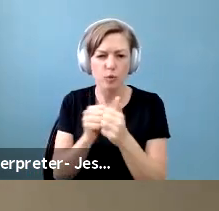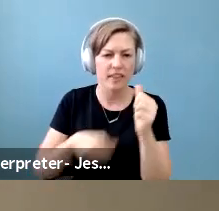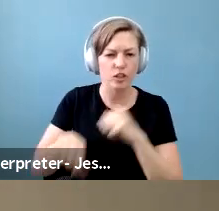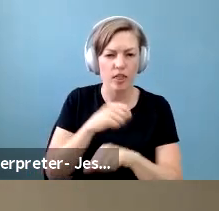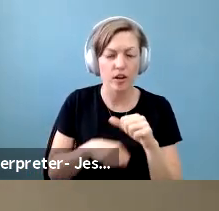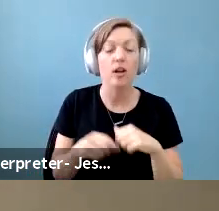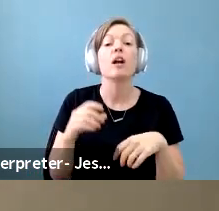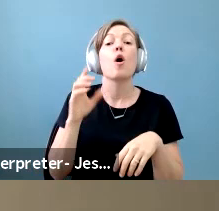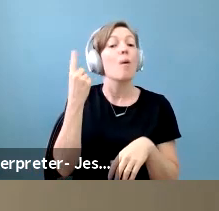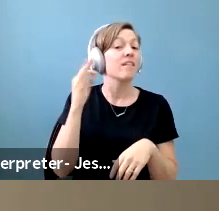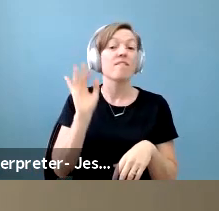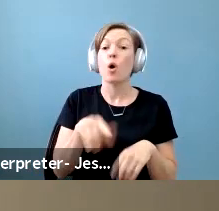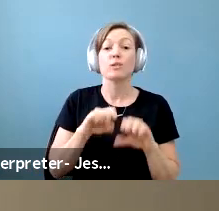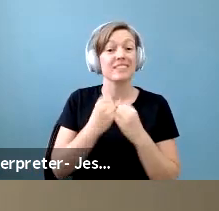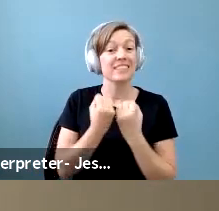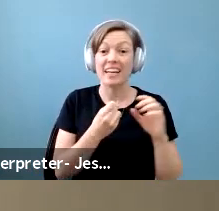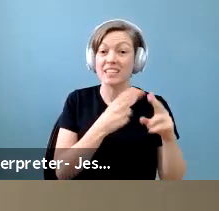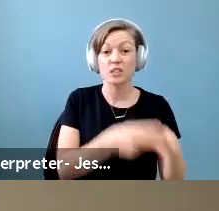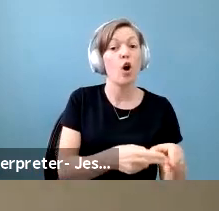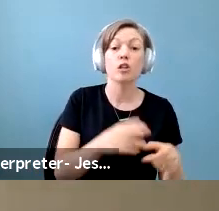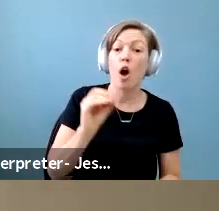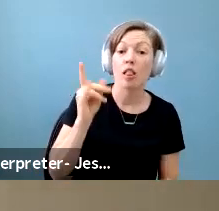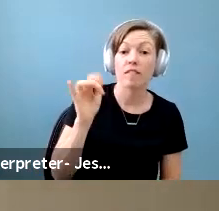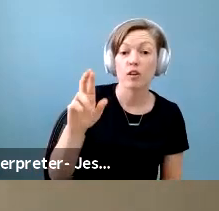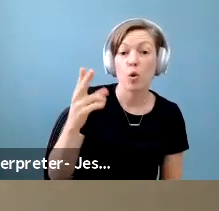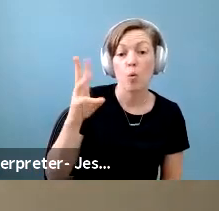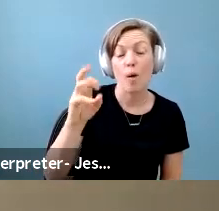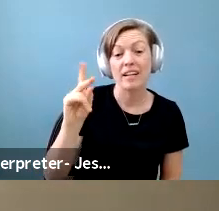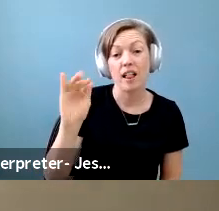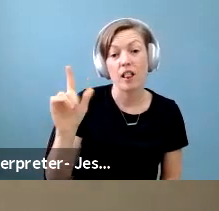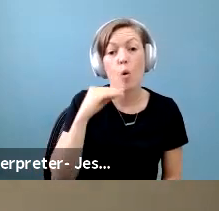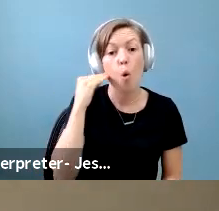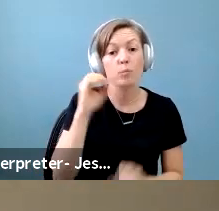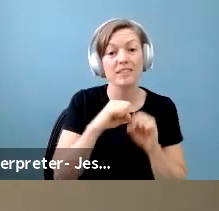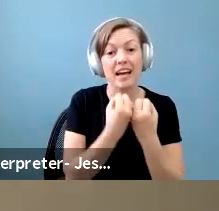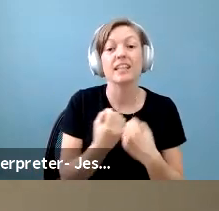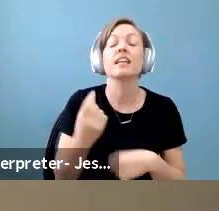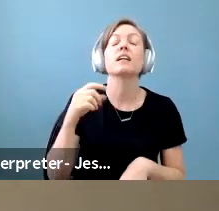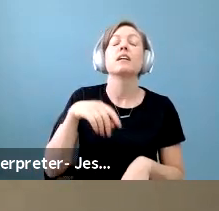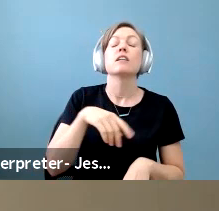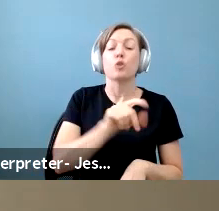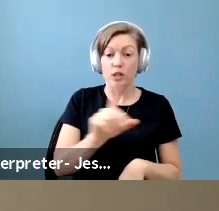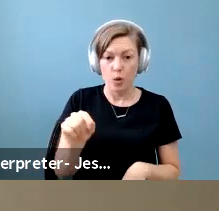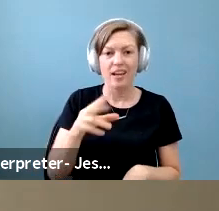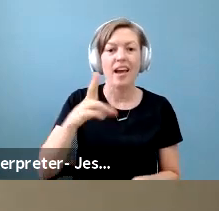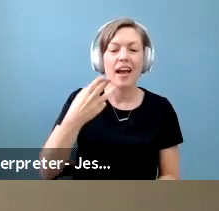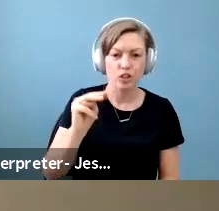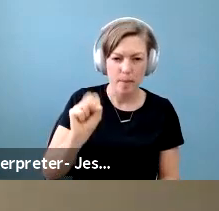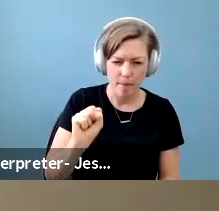One of those societies was called the Oliver Wendell Holmes Society. And in 2020, HMS